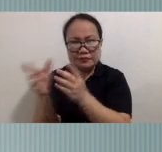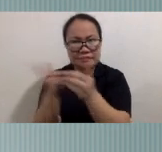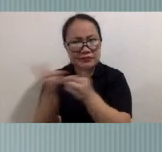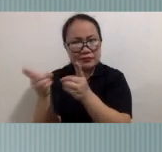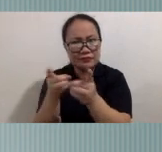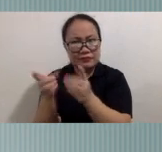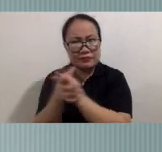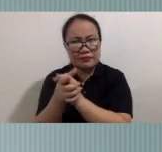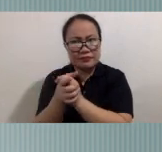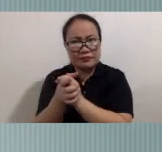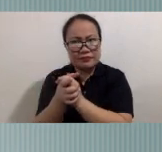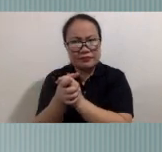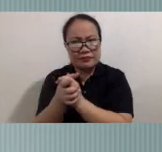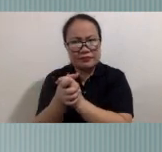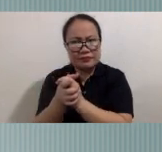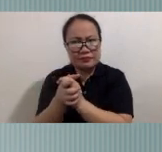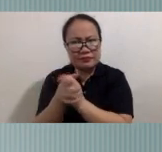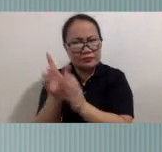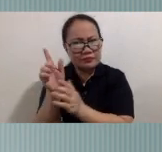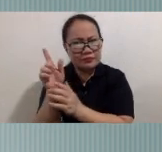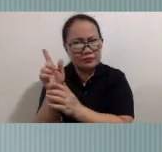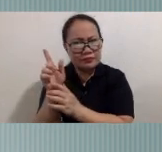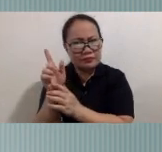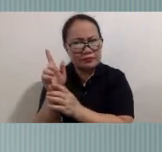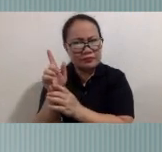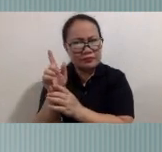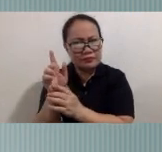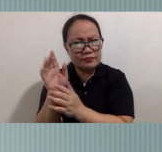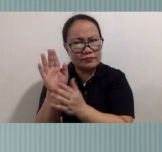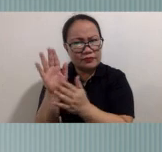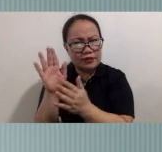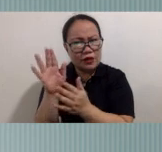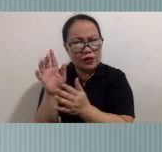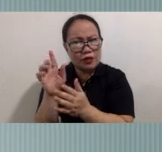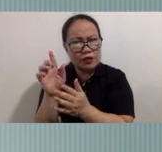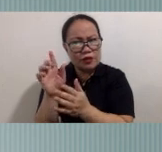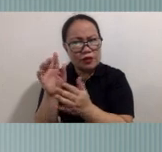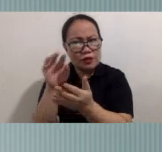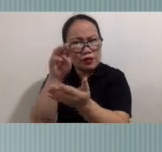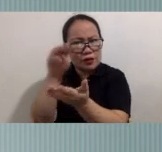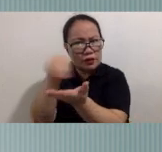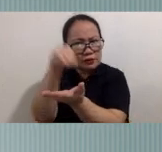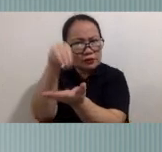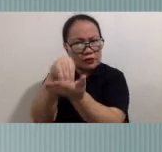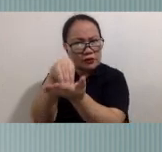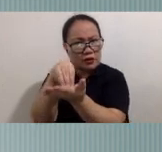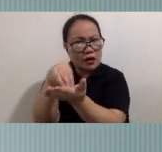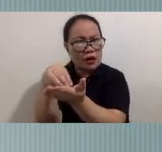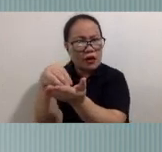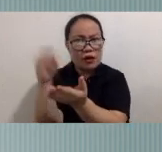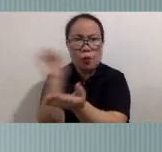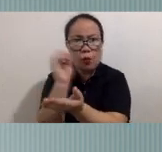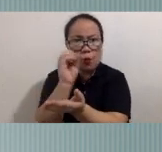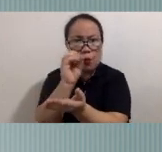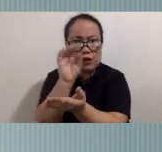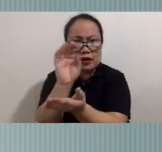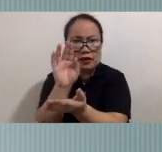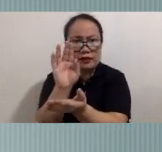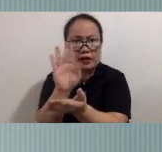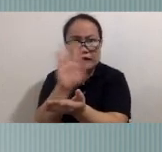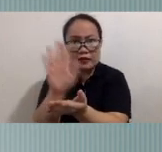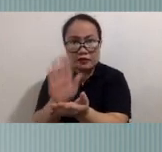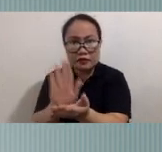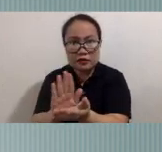Next. Now, this time, yung gitna naman o yung intersection yung hindi shaded. So, ibig